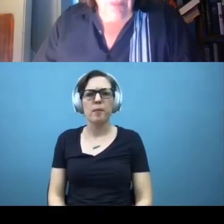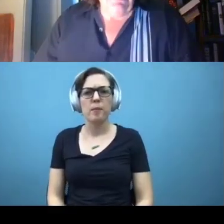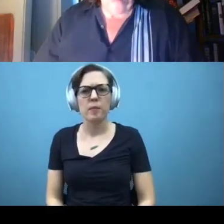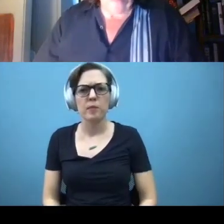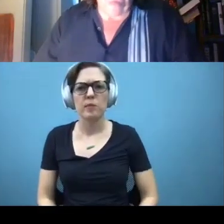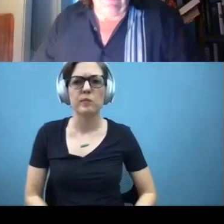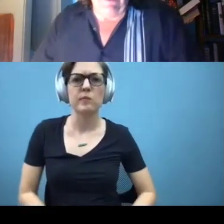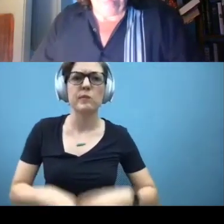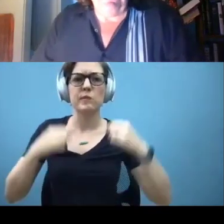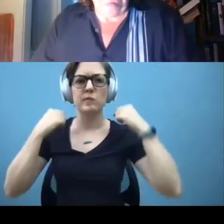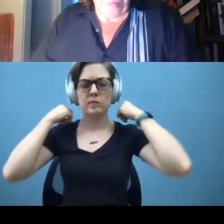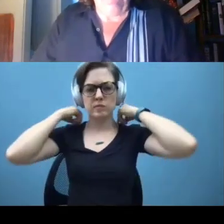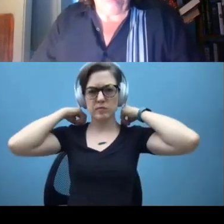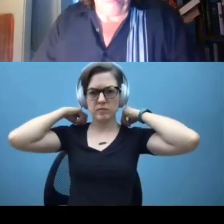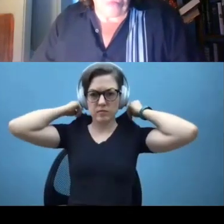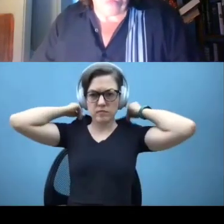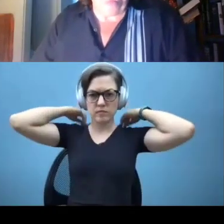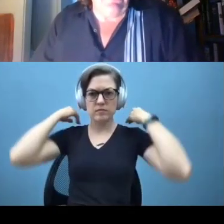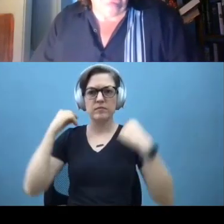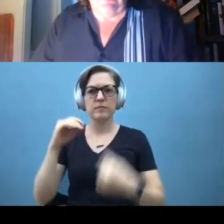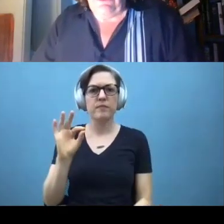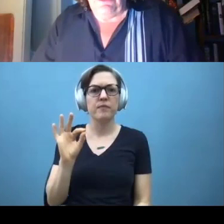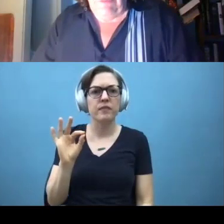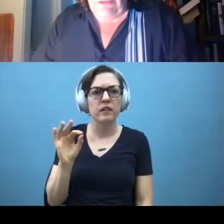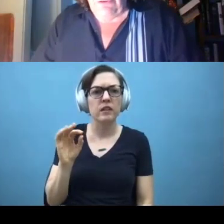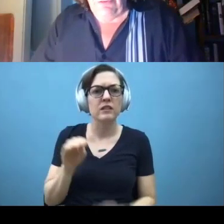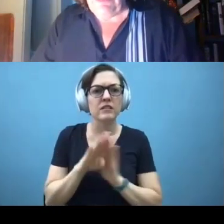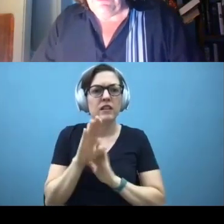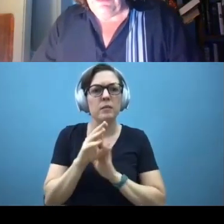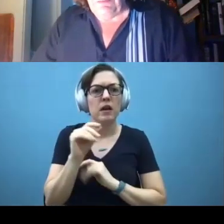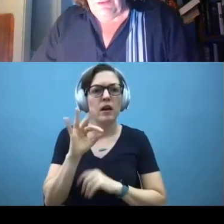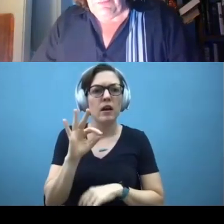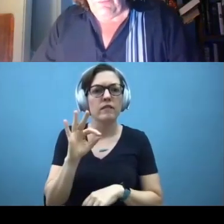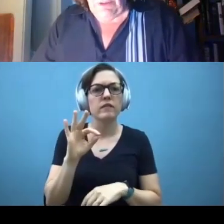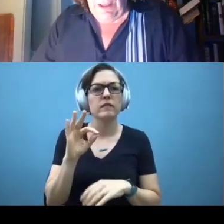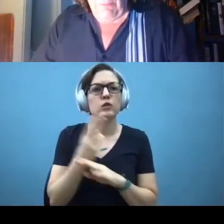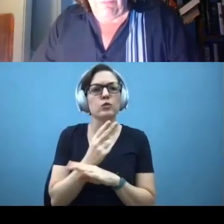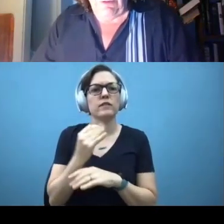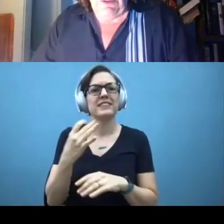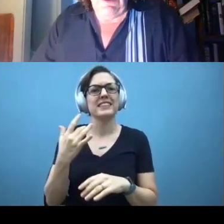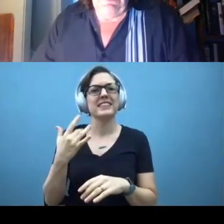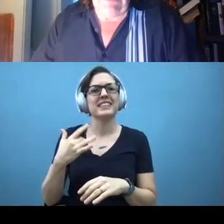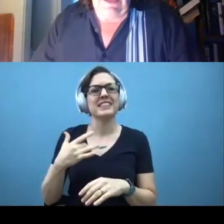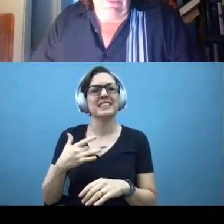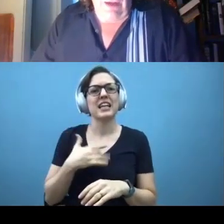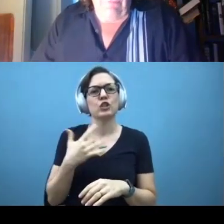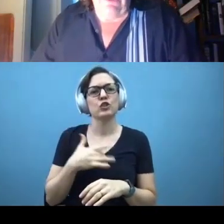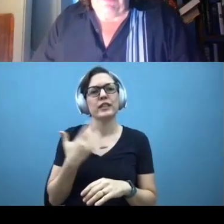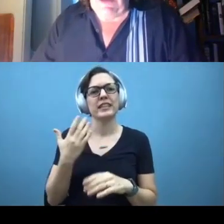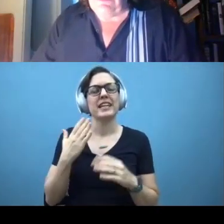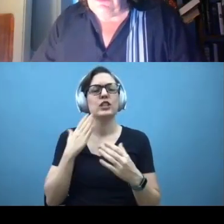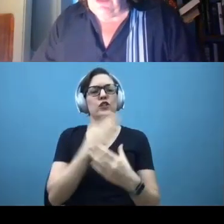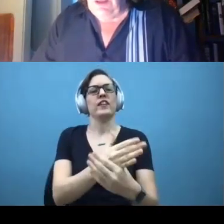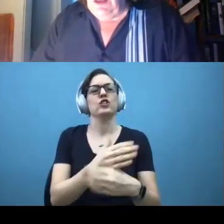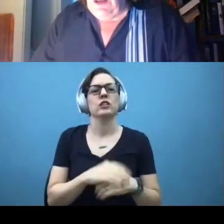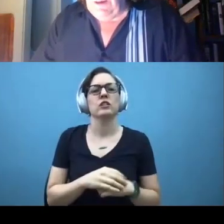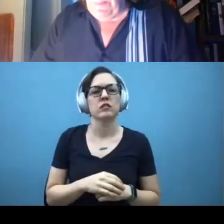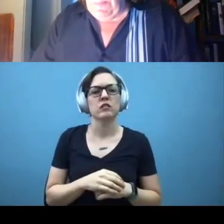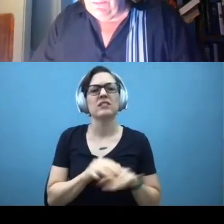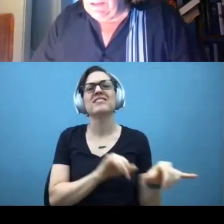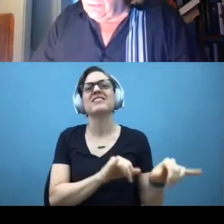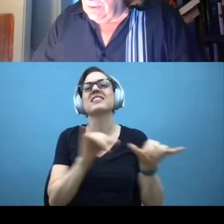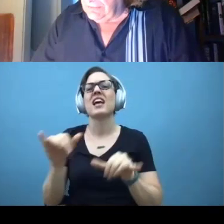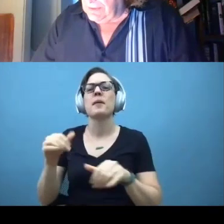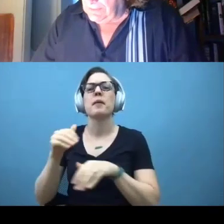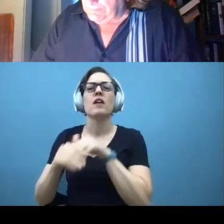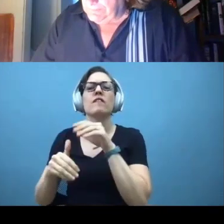yeah. So F, develop abuse of sensory interventions. This has been really helpful. Same with comfort spaces.